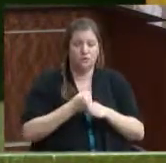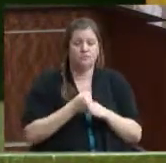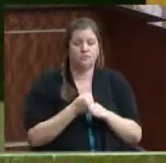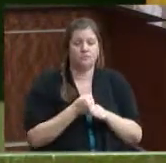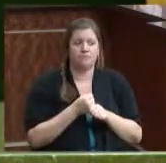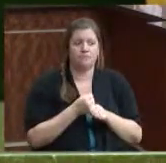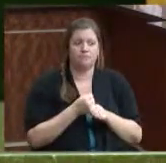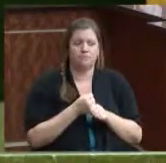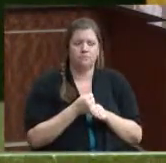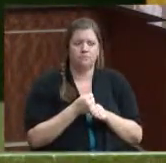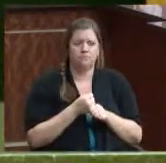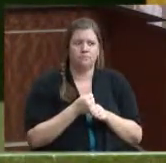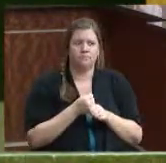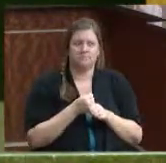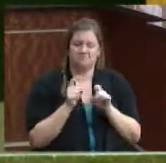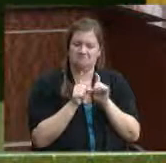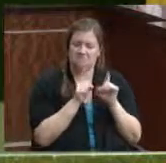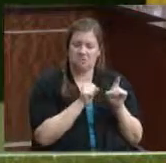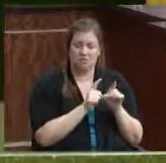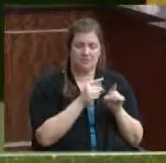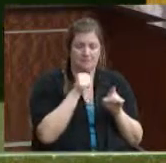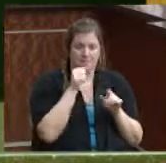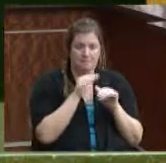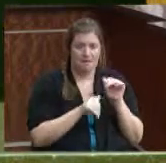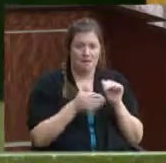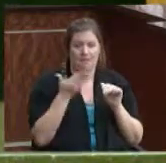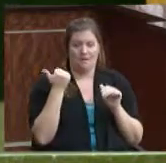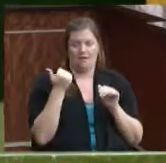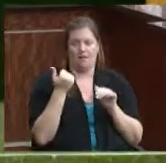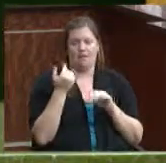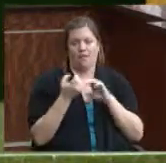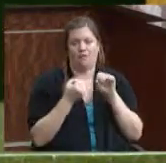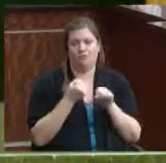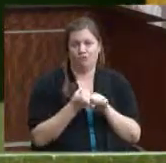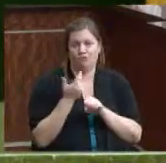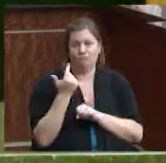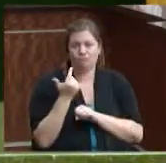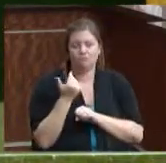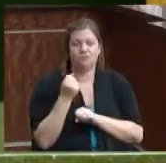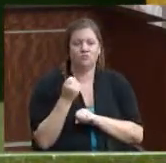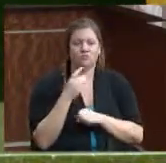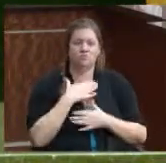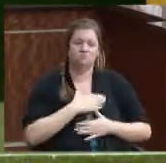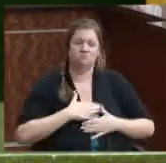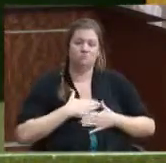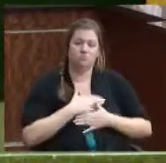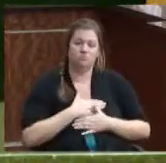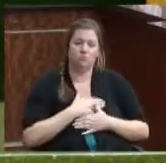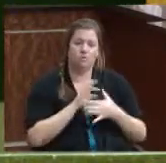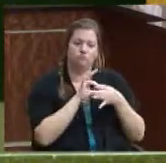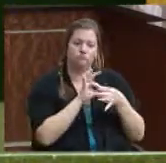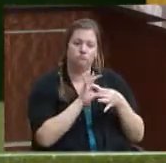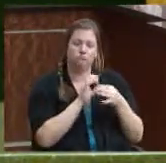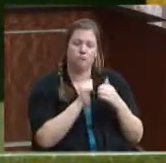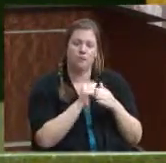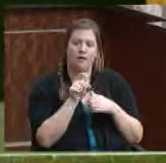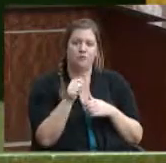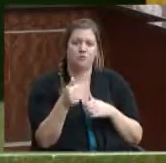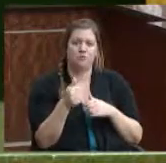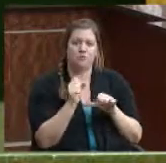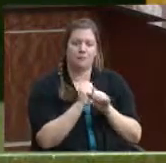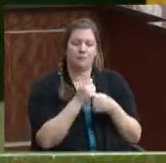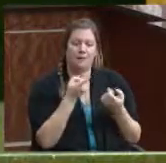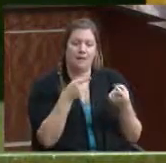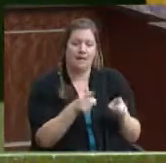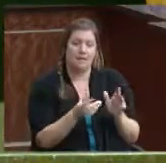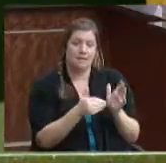was just as good, if not better, than last year's. And we again look forward to working with Breezy and others to make it